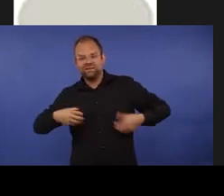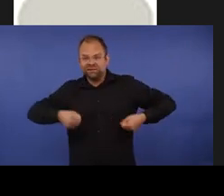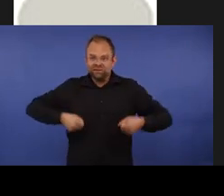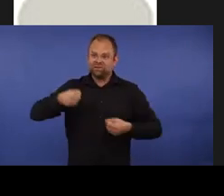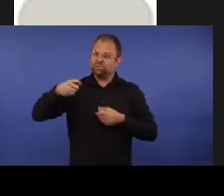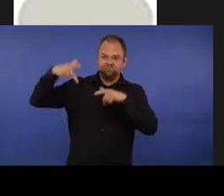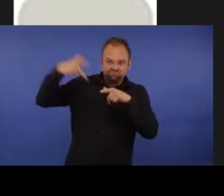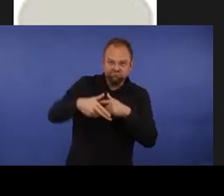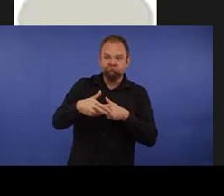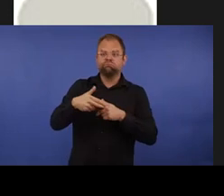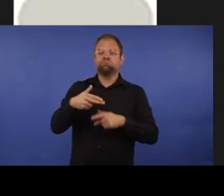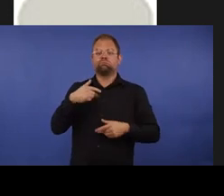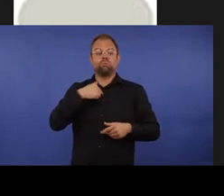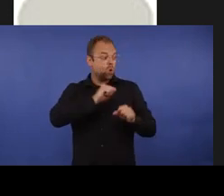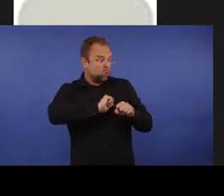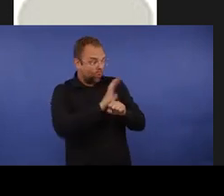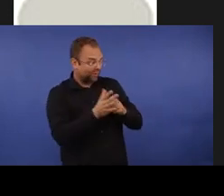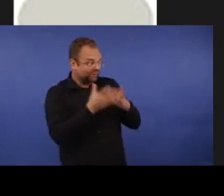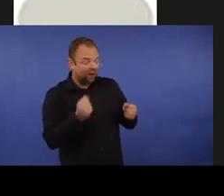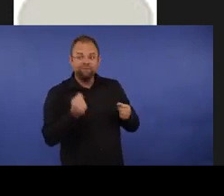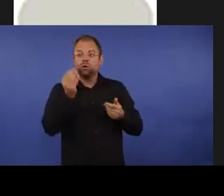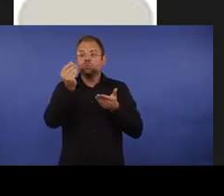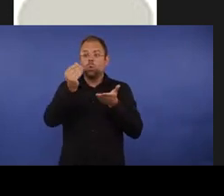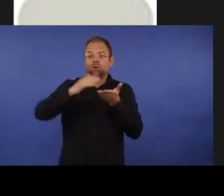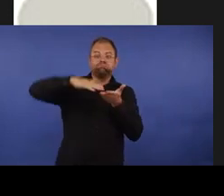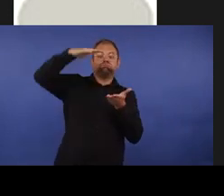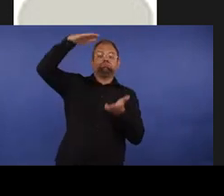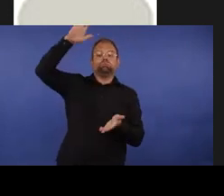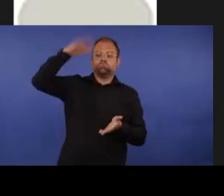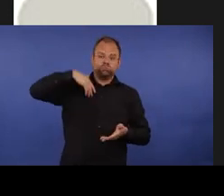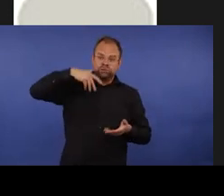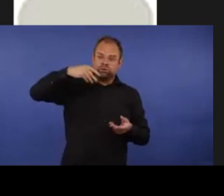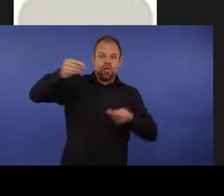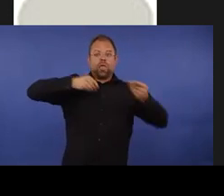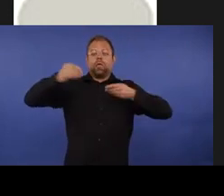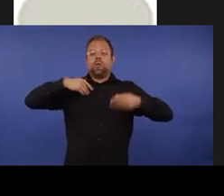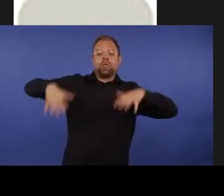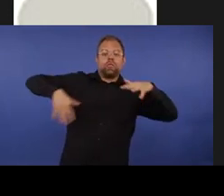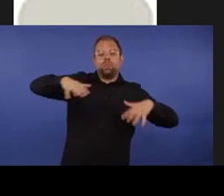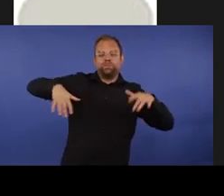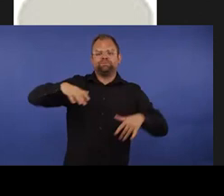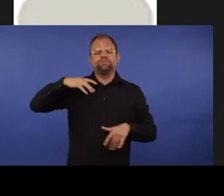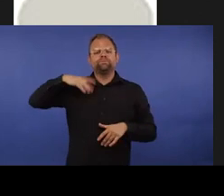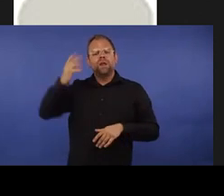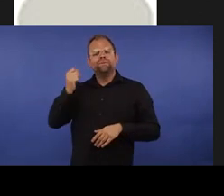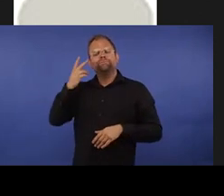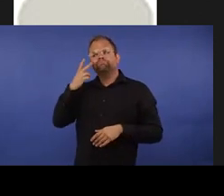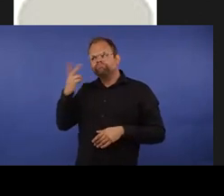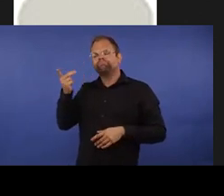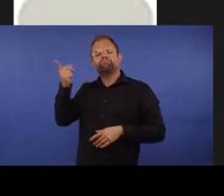institutions or died alone with no support person with them. The pandemic here in Canada, like many other